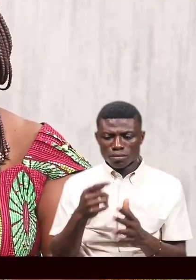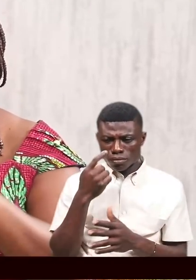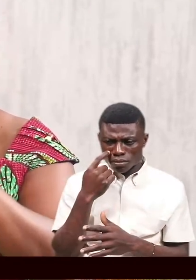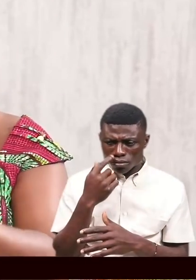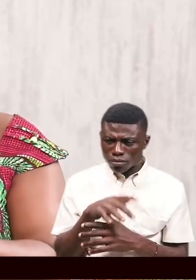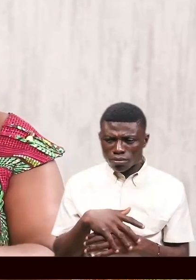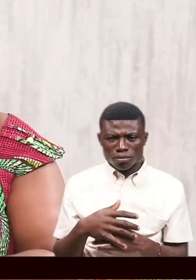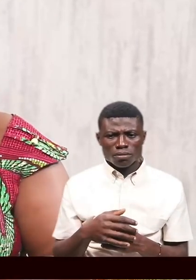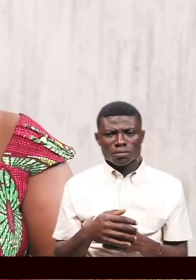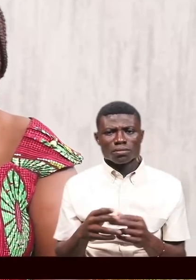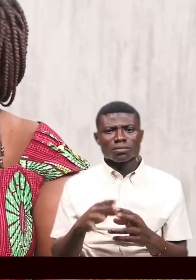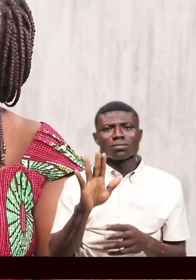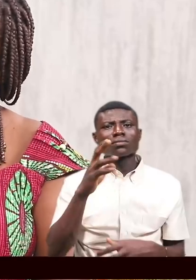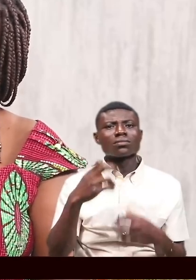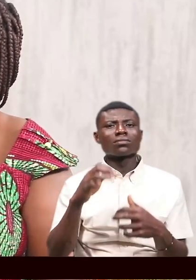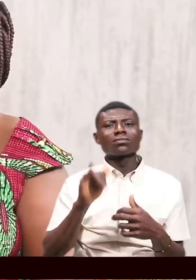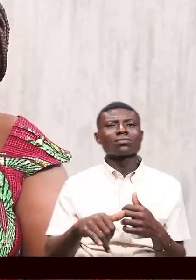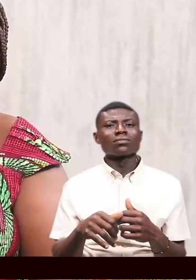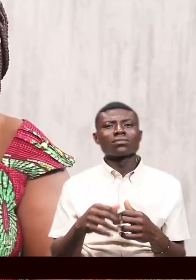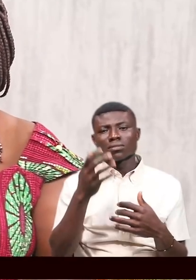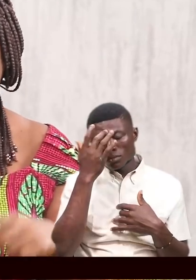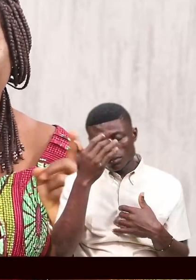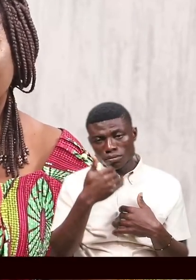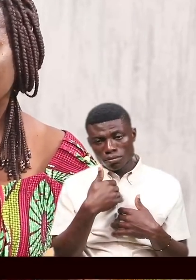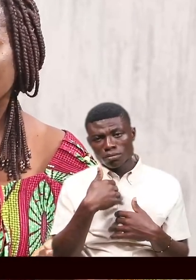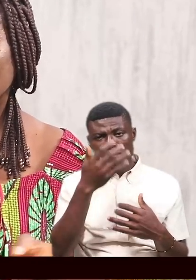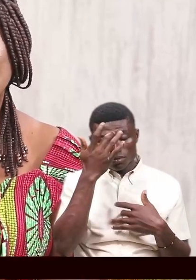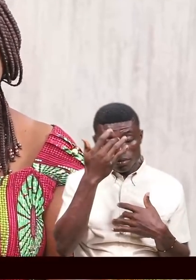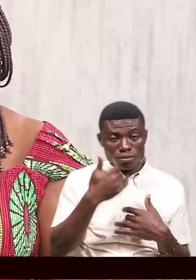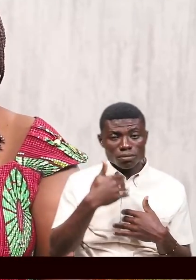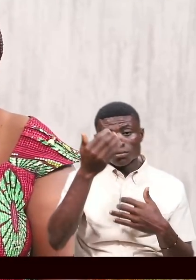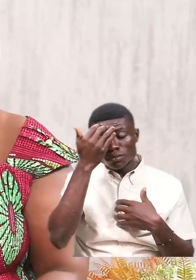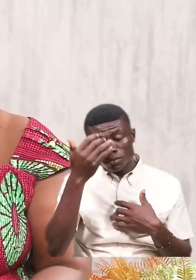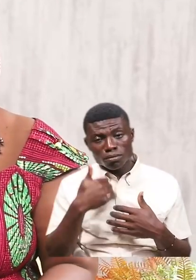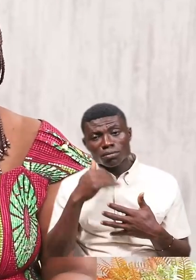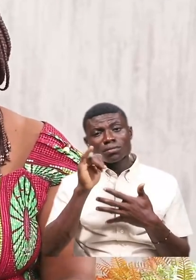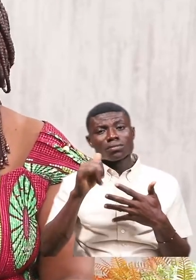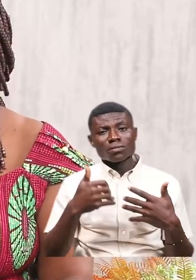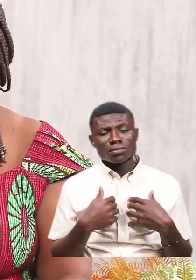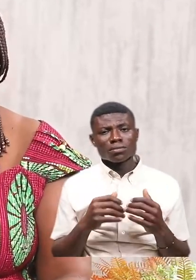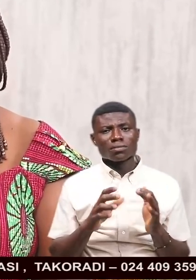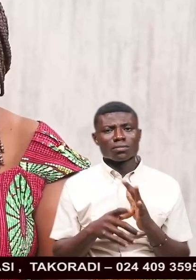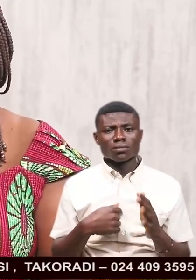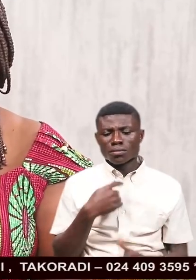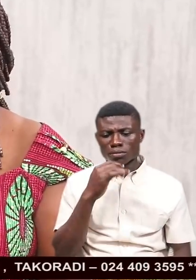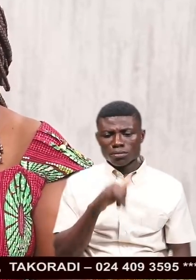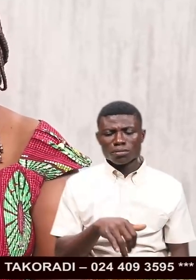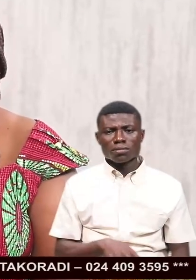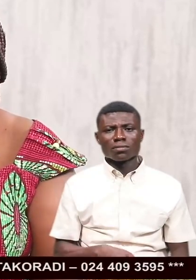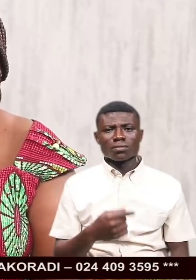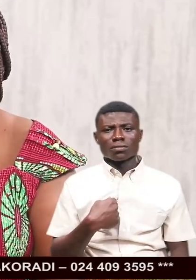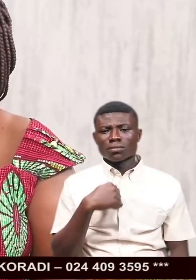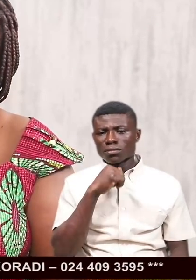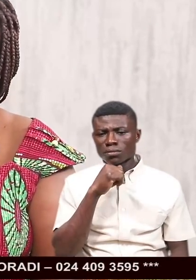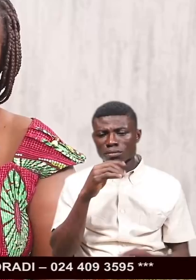Oh, we know how. Yari we also. Yari we also. Yare wo so na me ka che ni say I will not